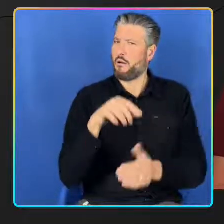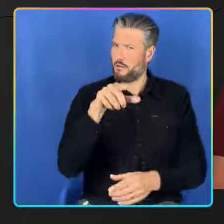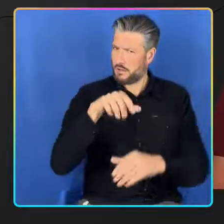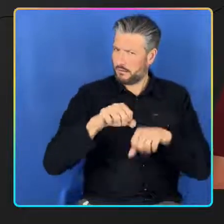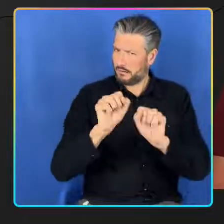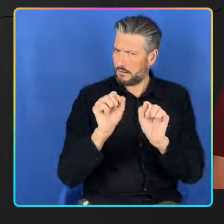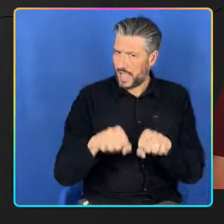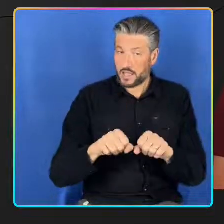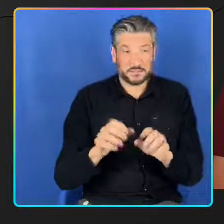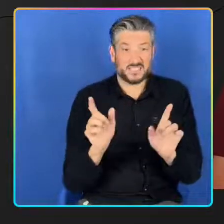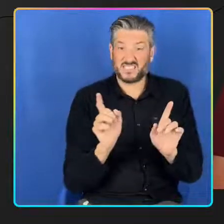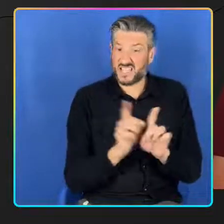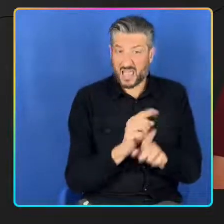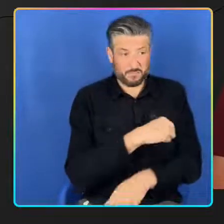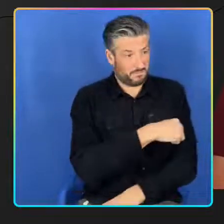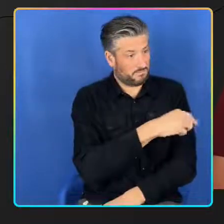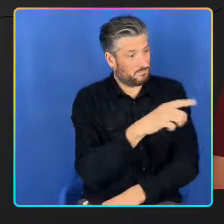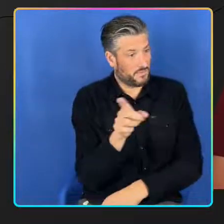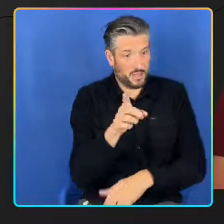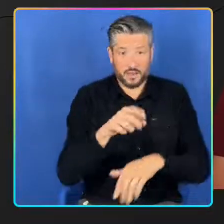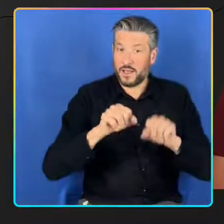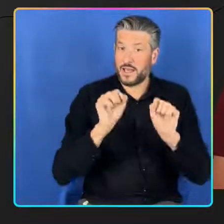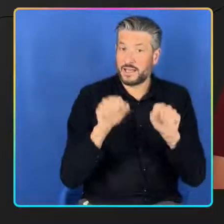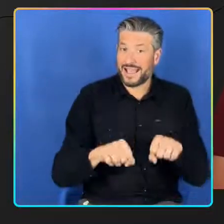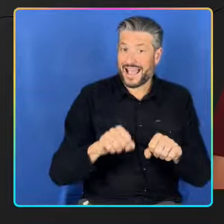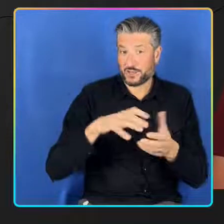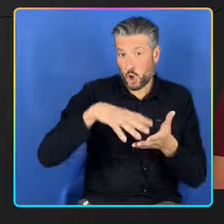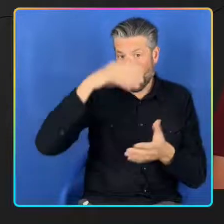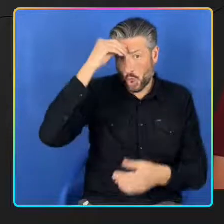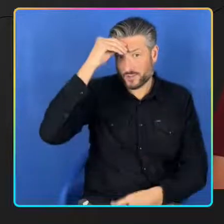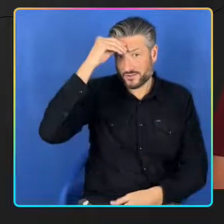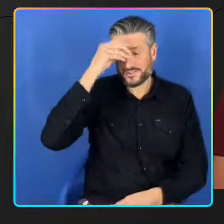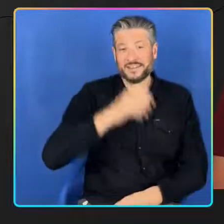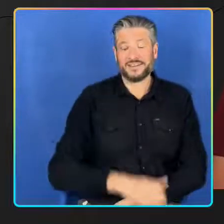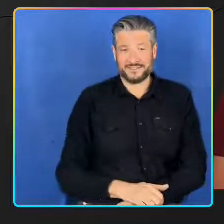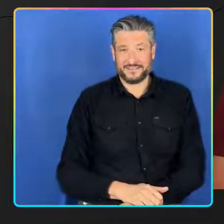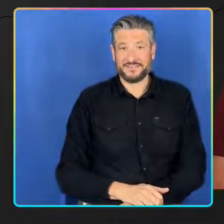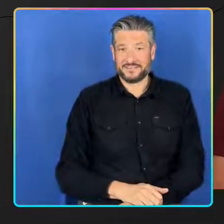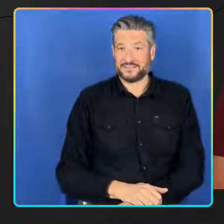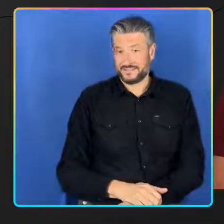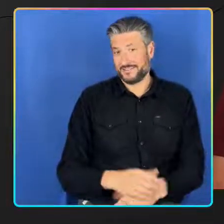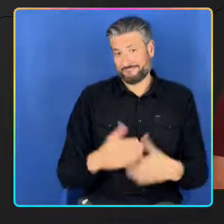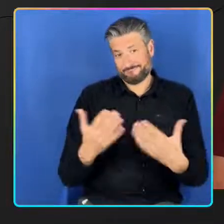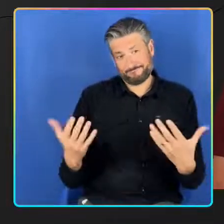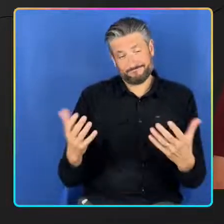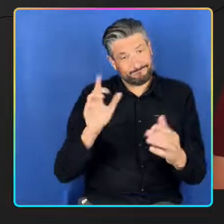of least resistance within the time, there is only 24 hours